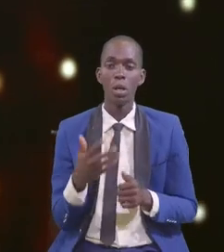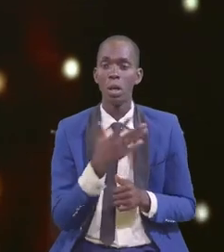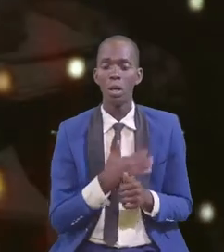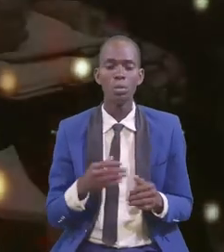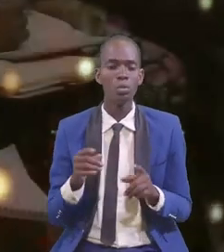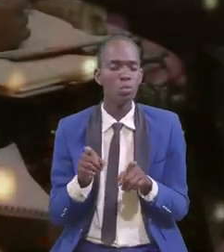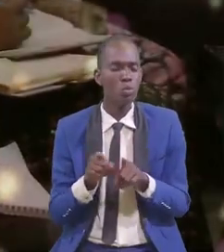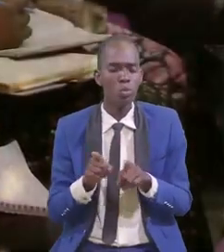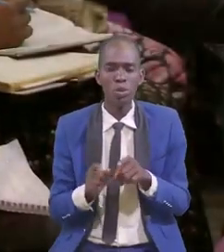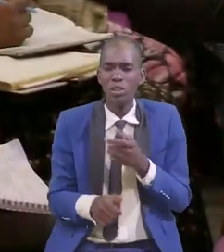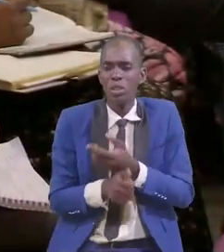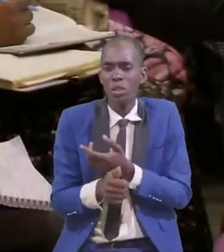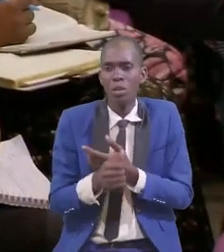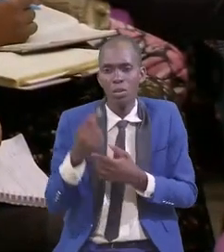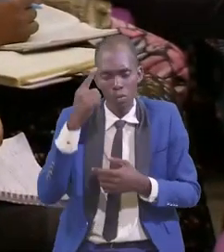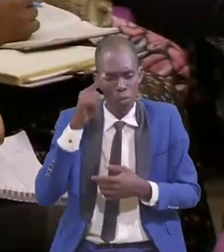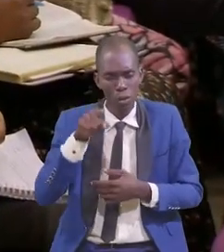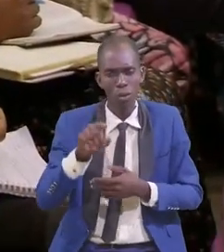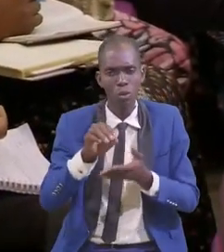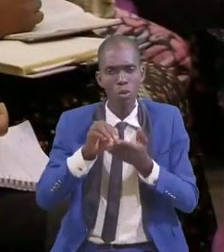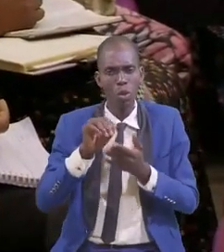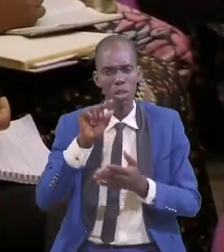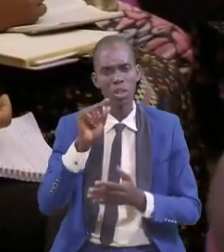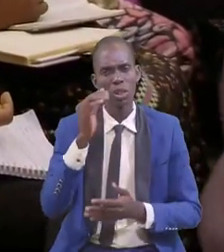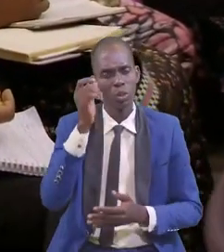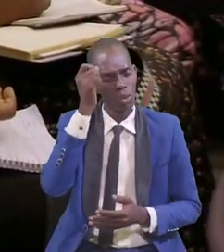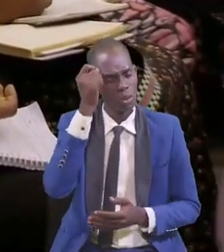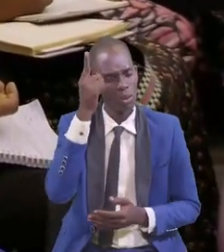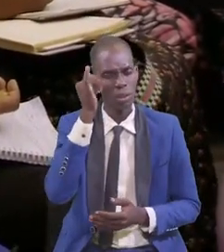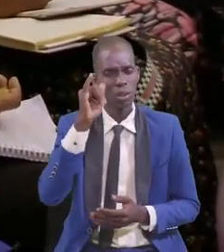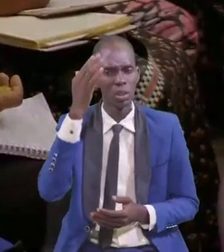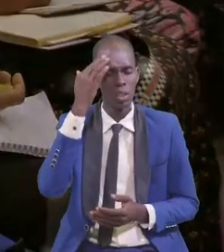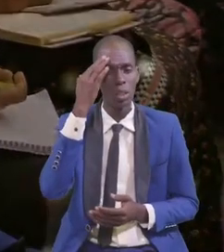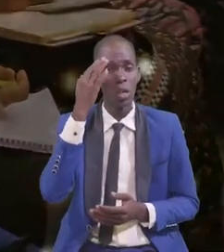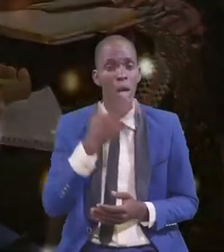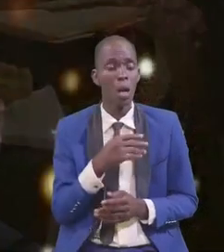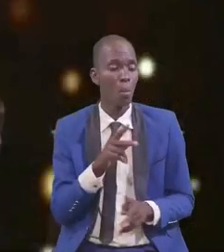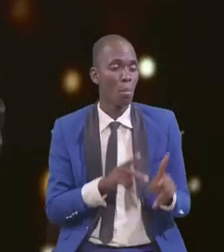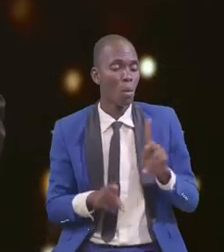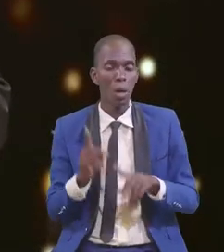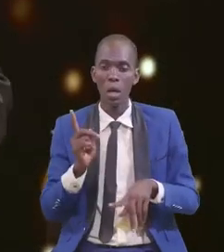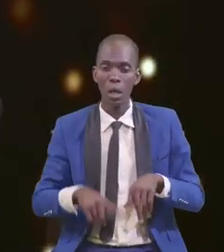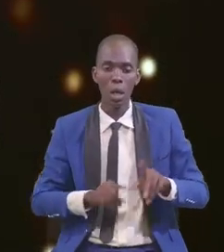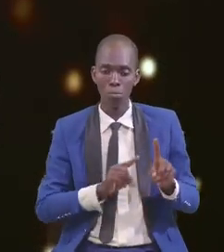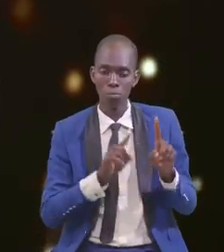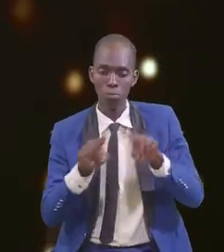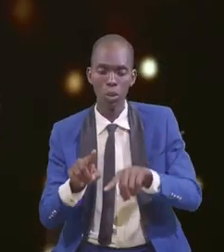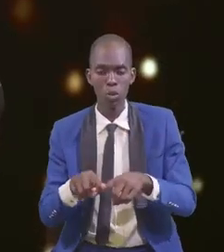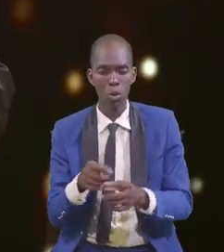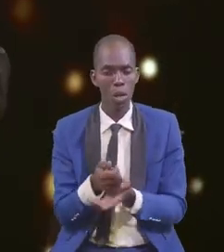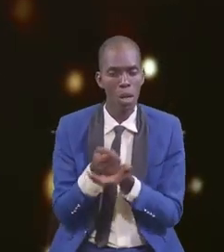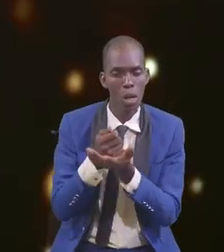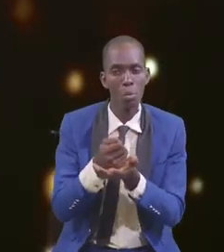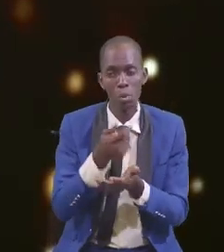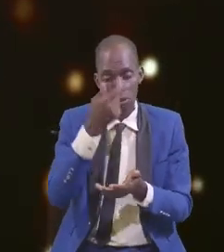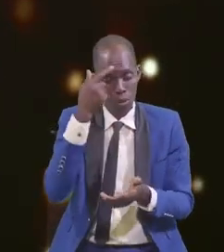he's drowning, and the people cannot come to help because they do not know